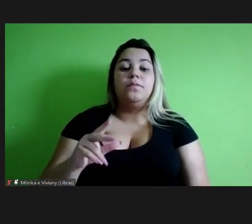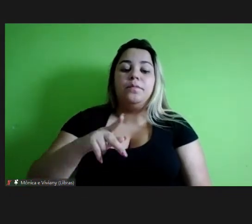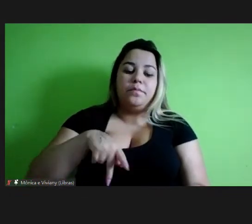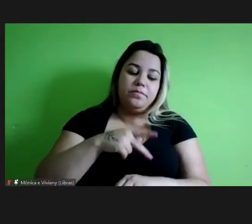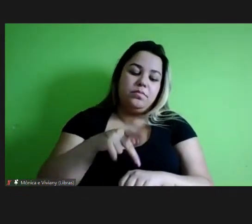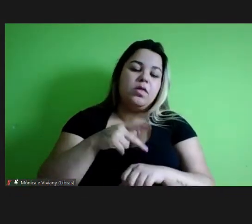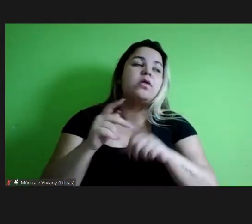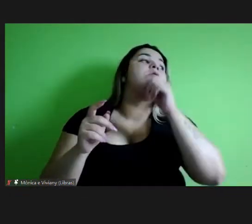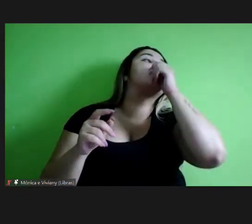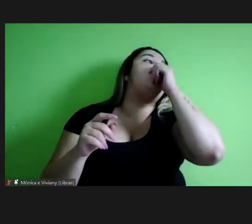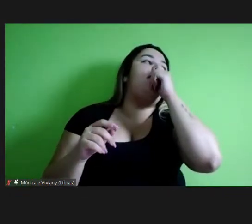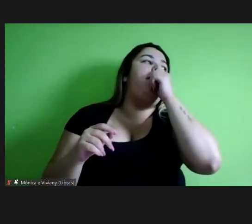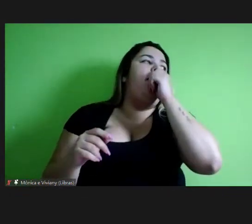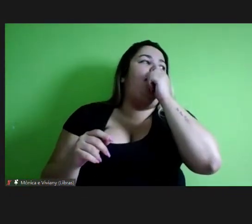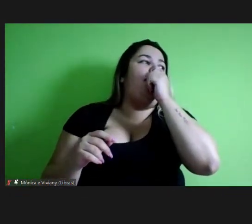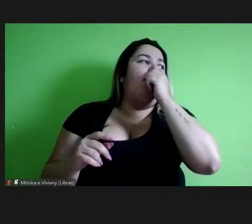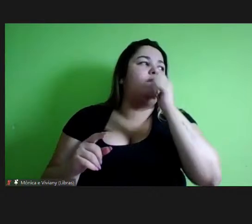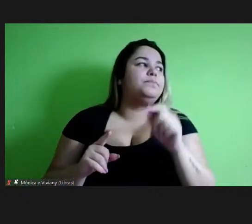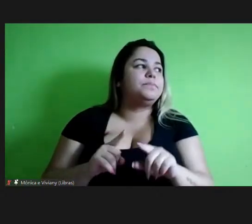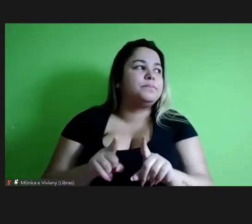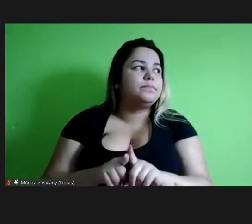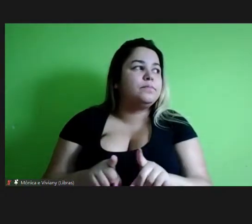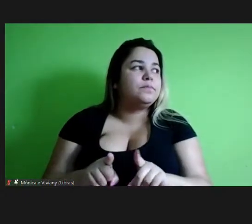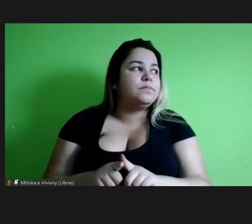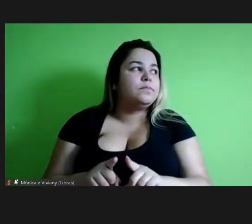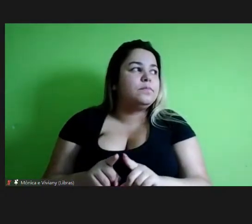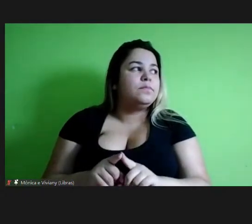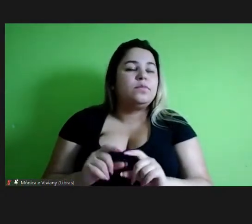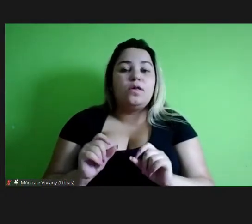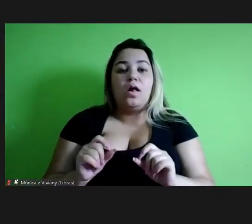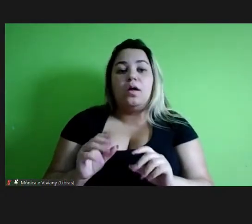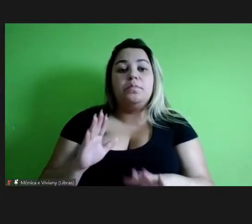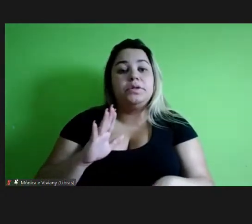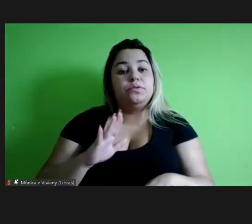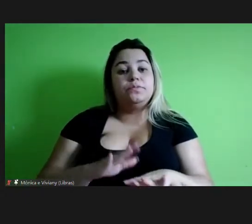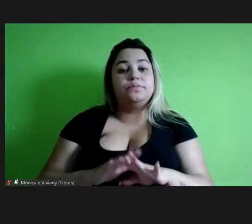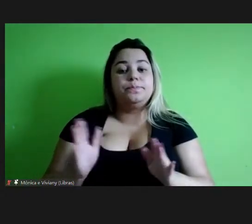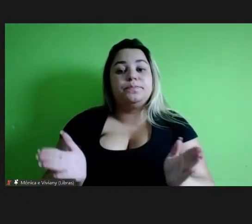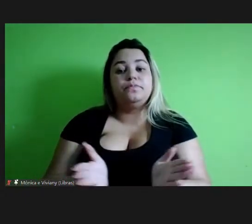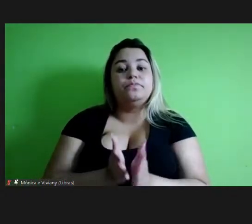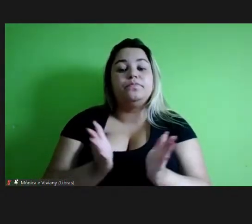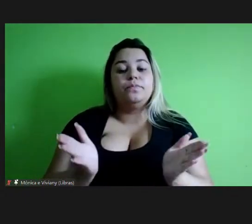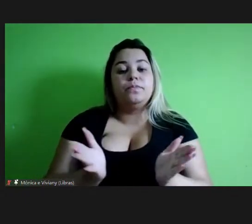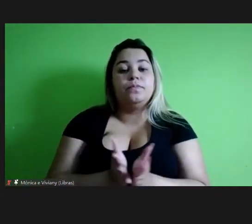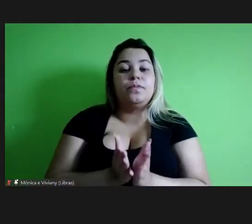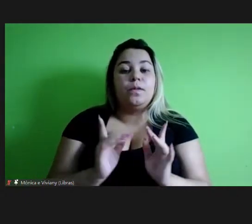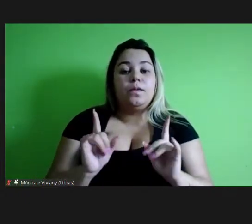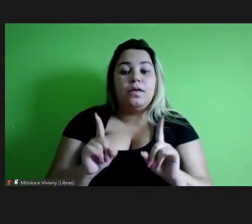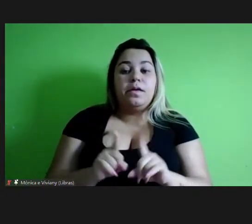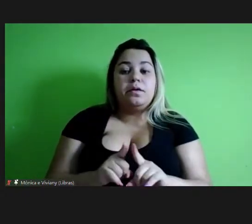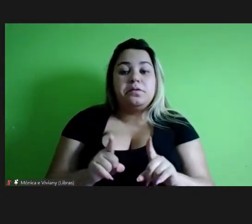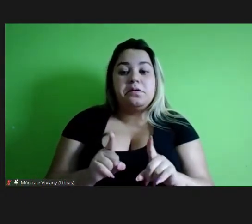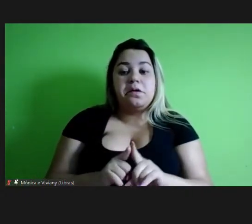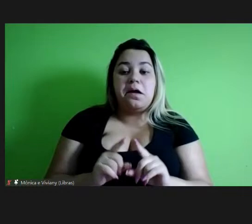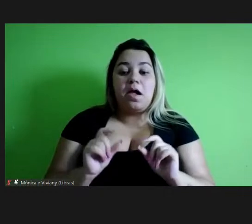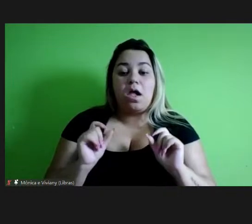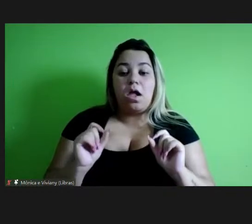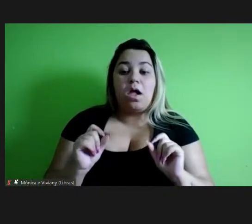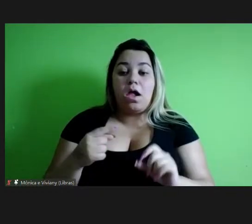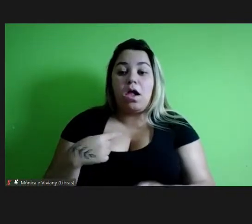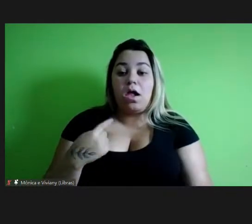to choose the correct verb, a country that is going crisis that is very deep,